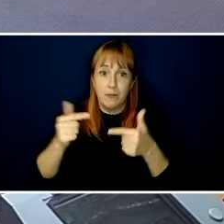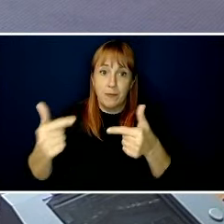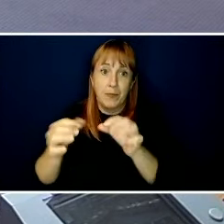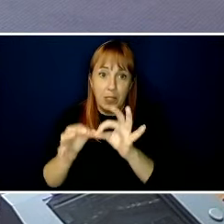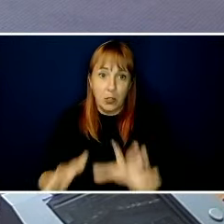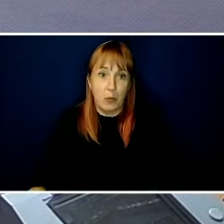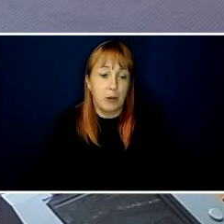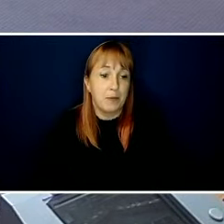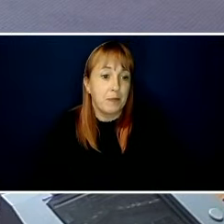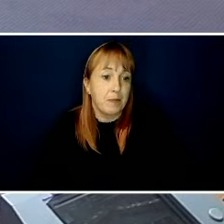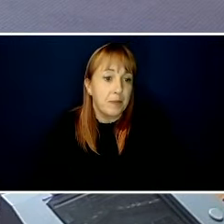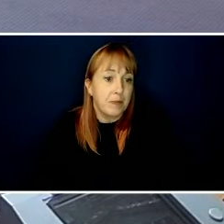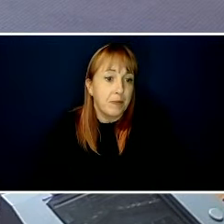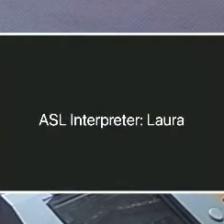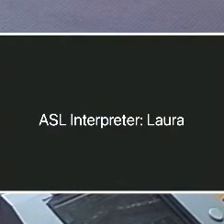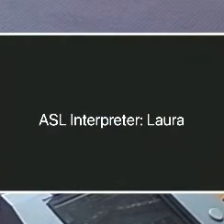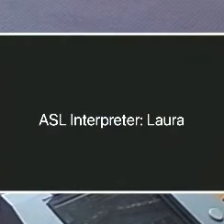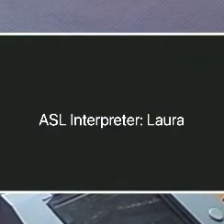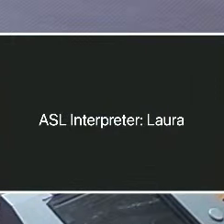have Margene Higby.